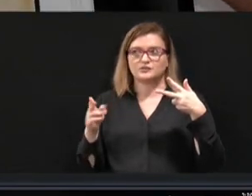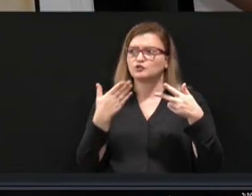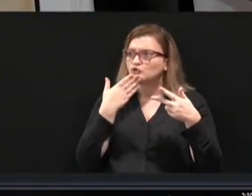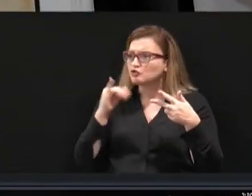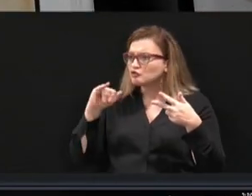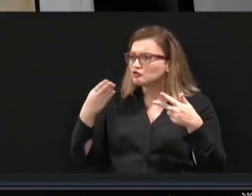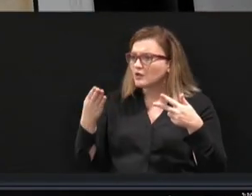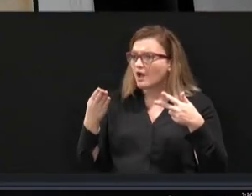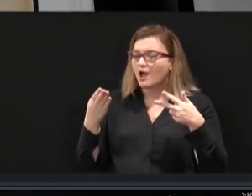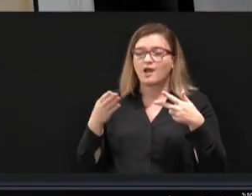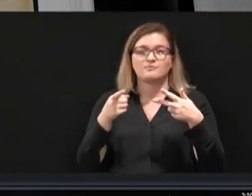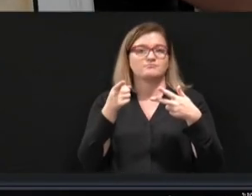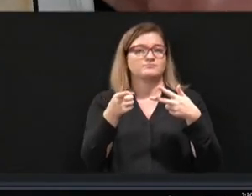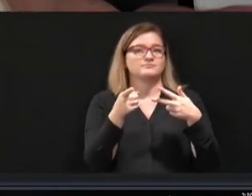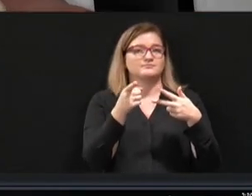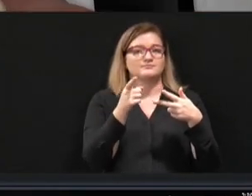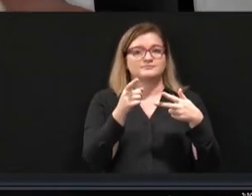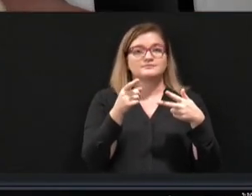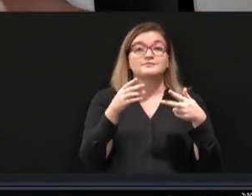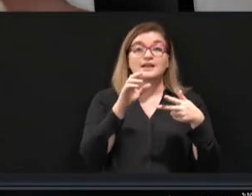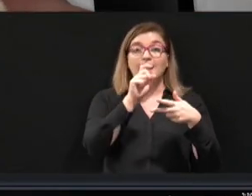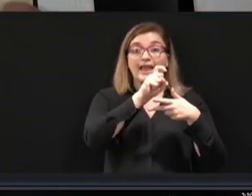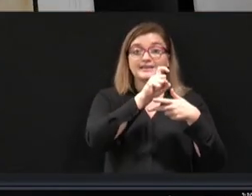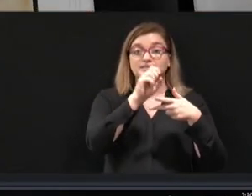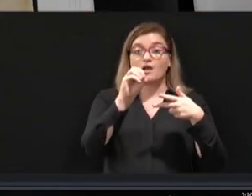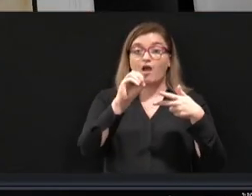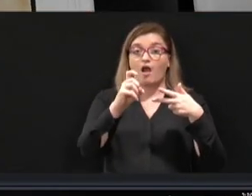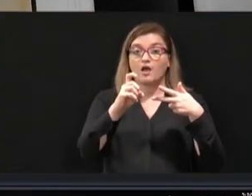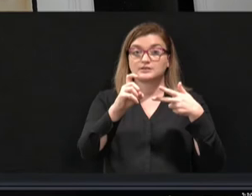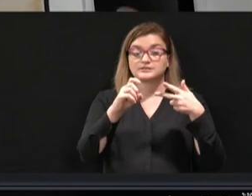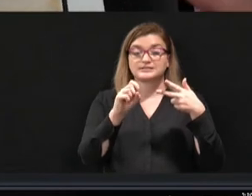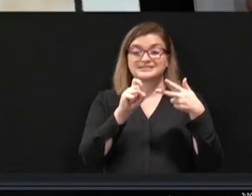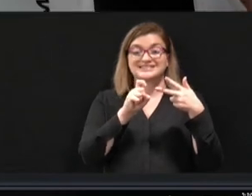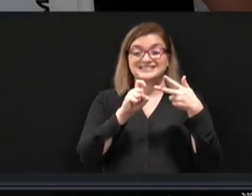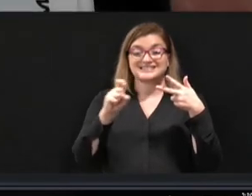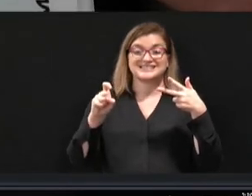clipping that. X, box, x.